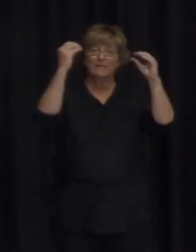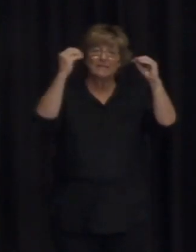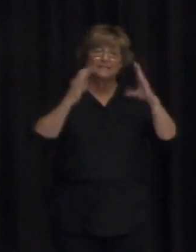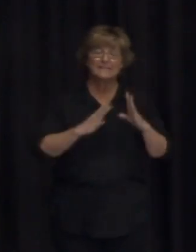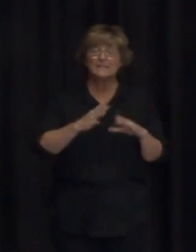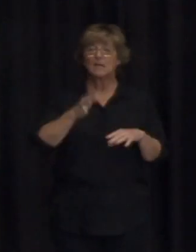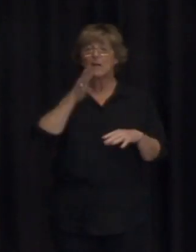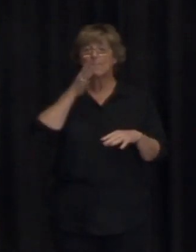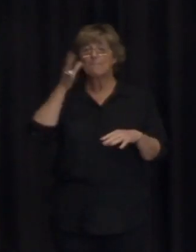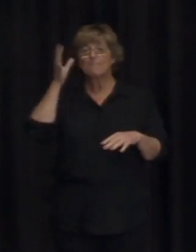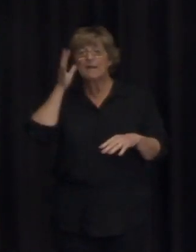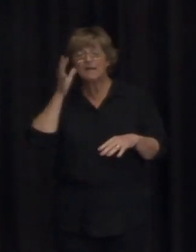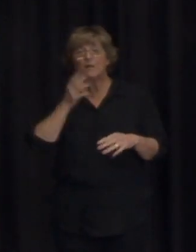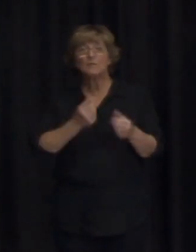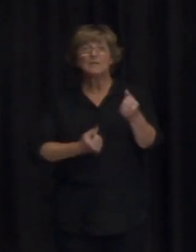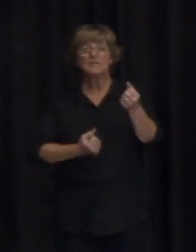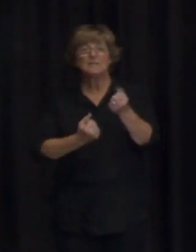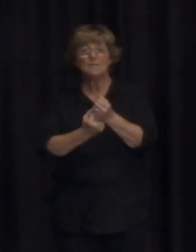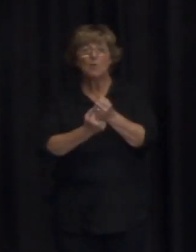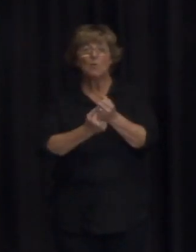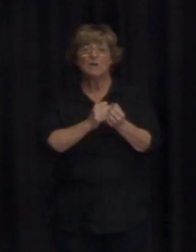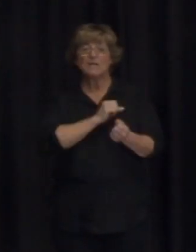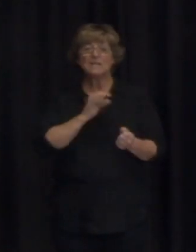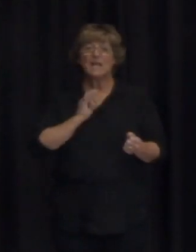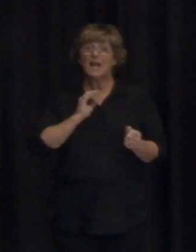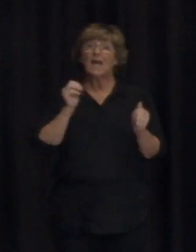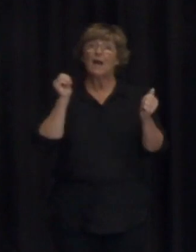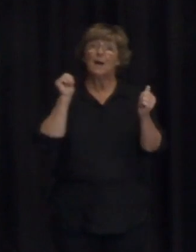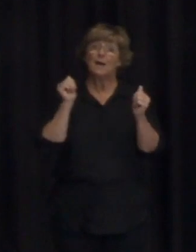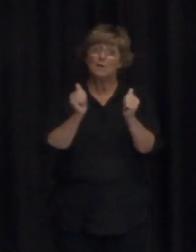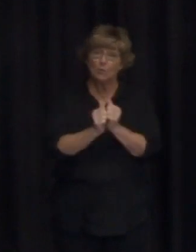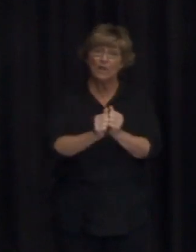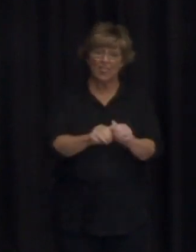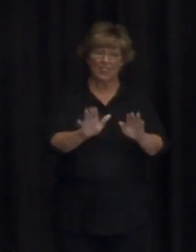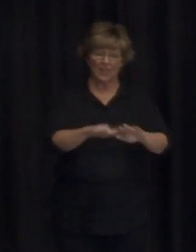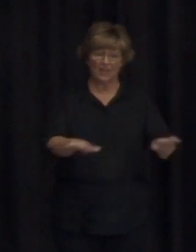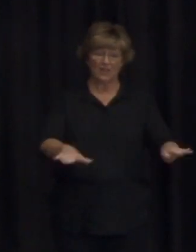parents, the support staff, and the kids. I watched